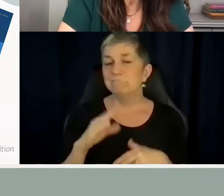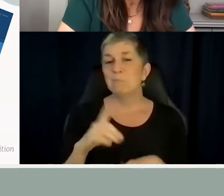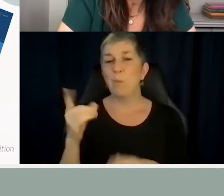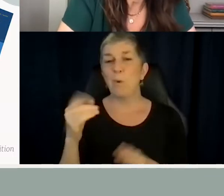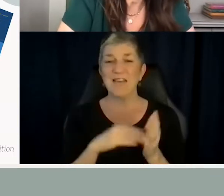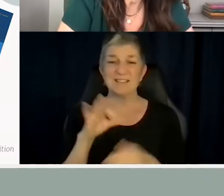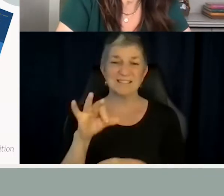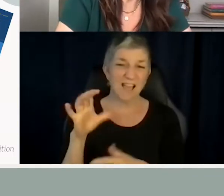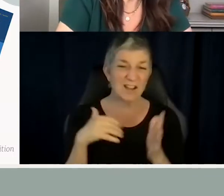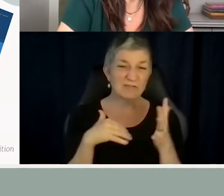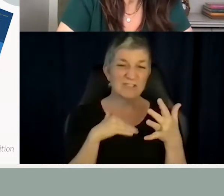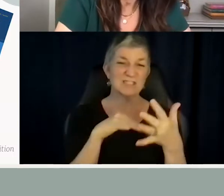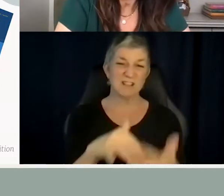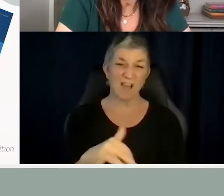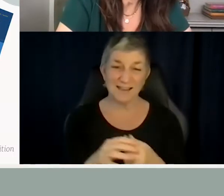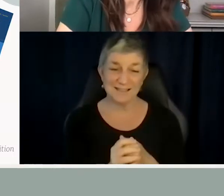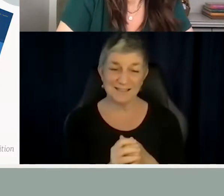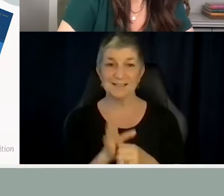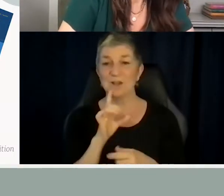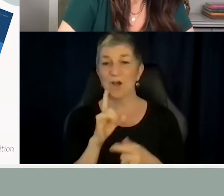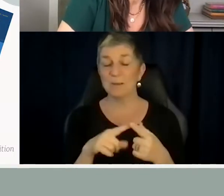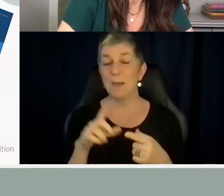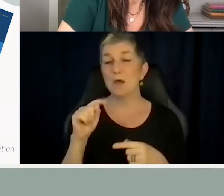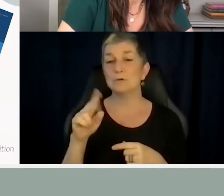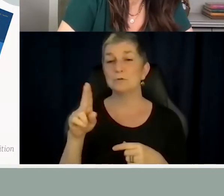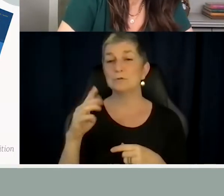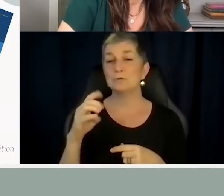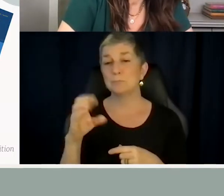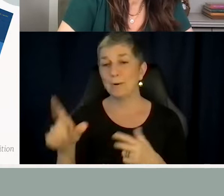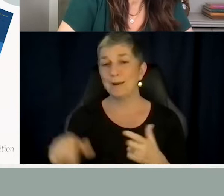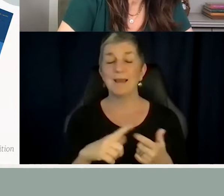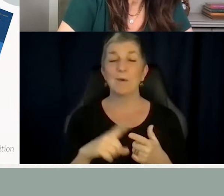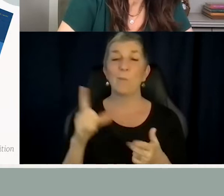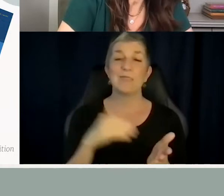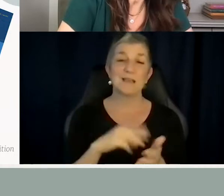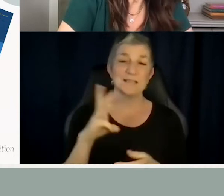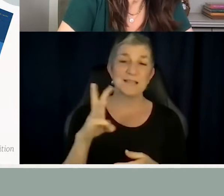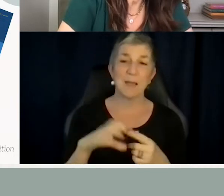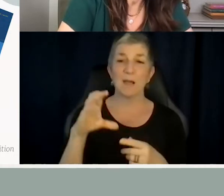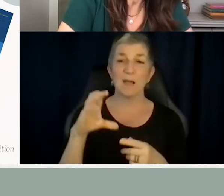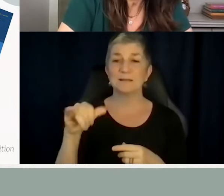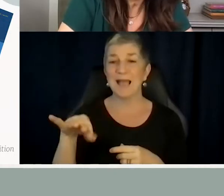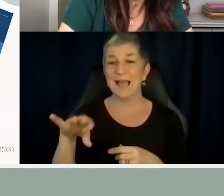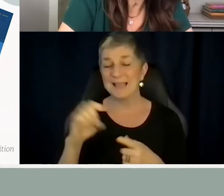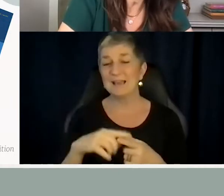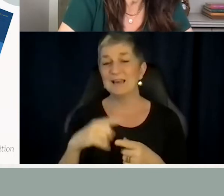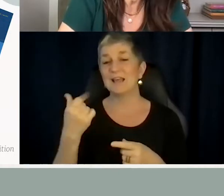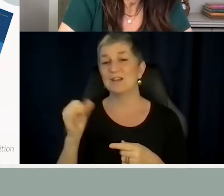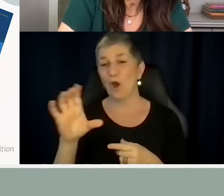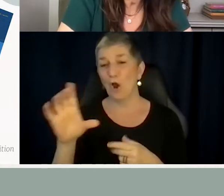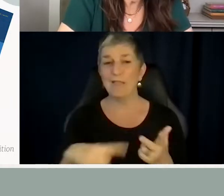1,900 studies looking at turmeric, 1,600 on cayenne, garlic, 1,400